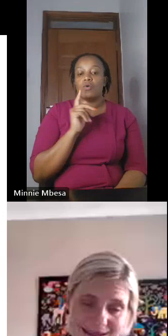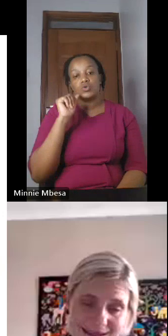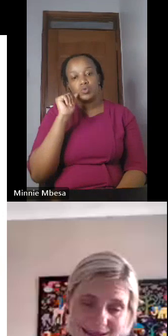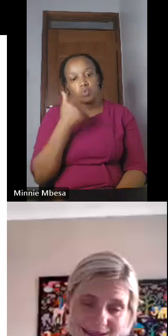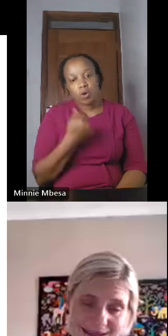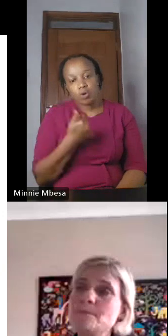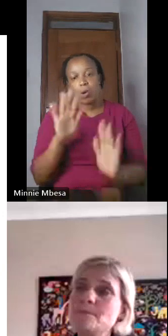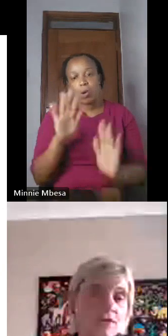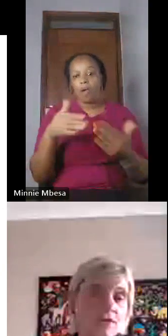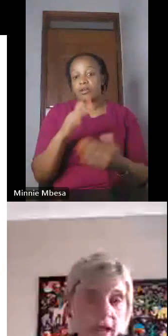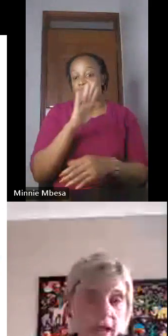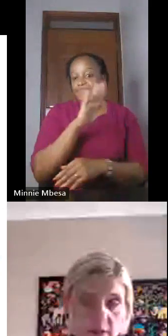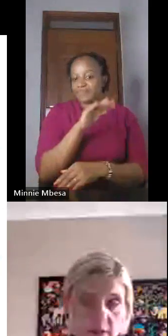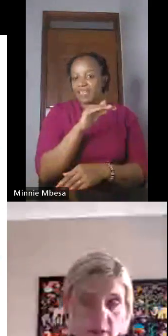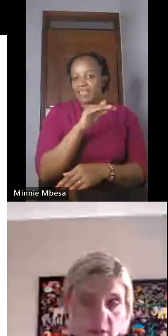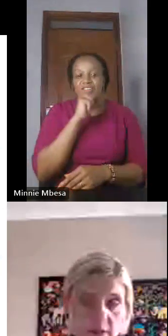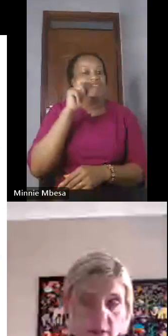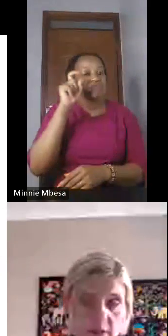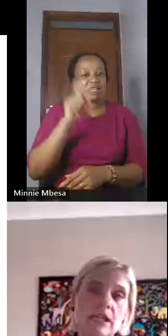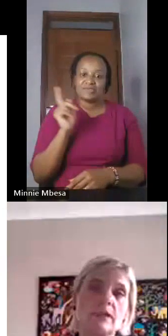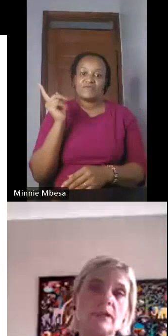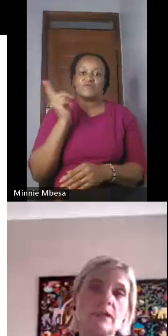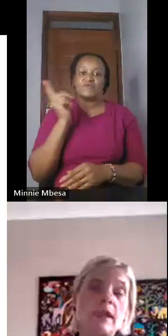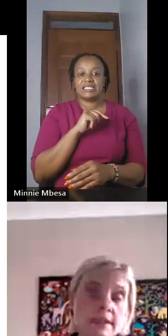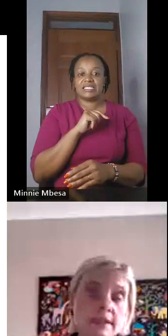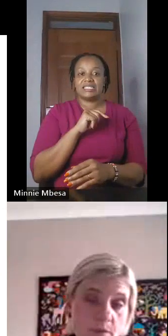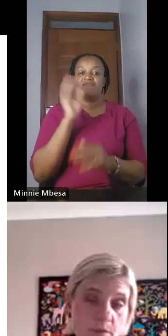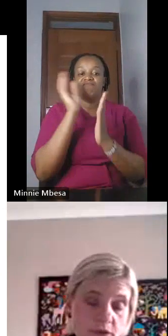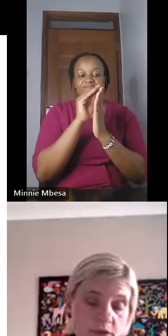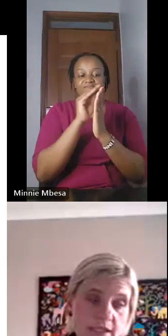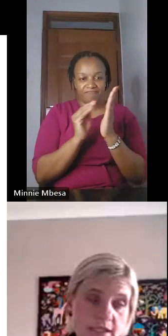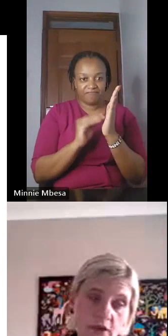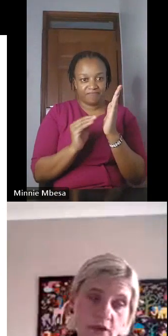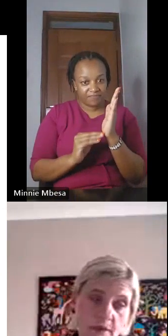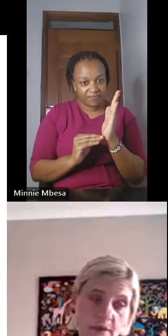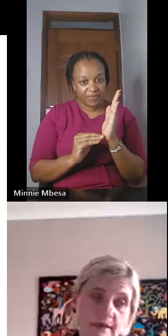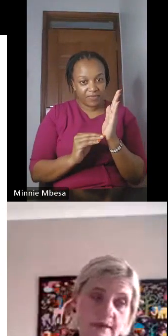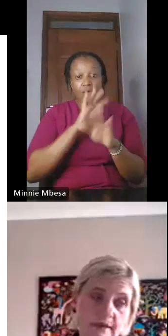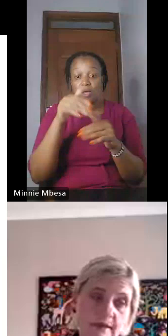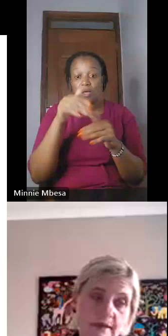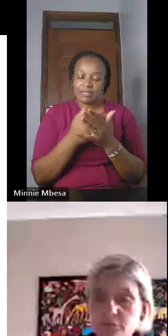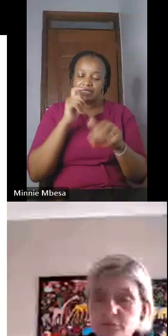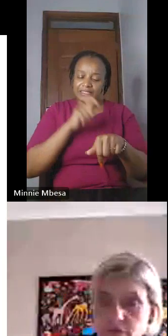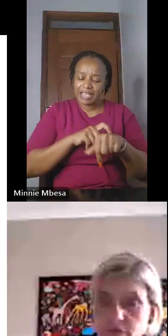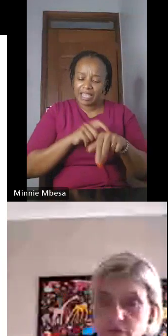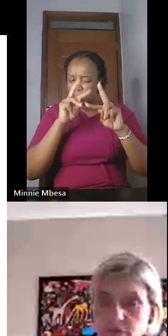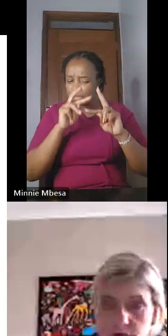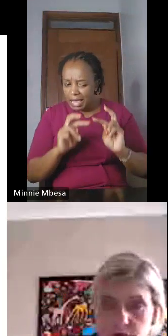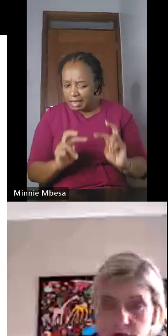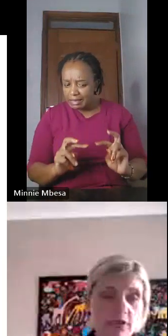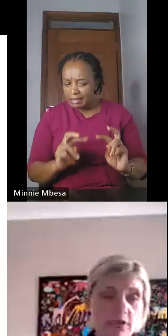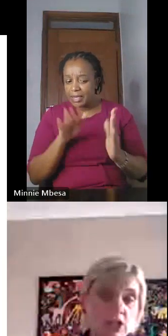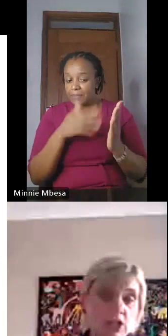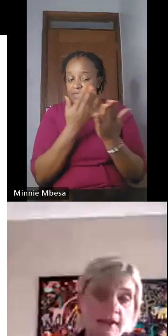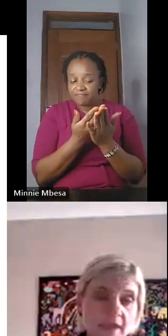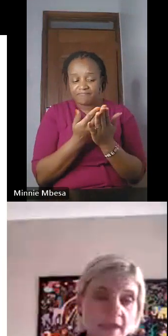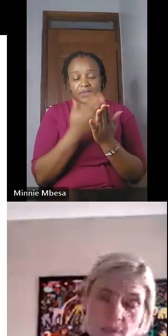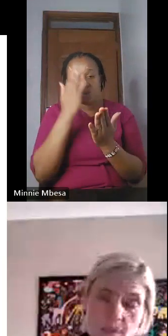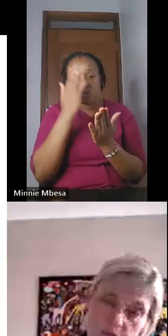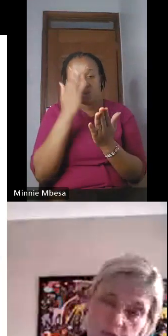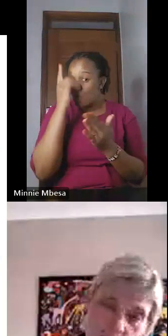sitting. So have a look at the application, see what you need to complete, go do your course